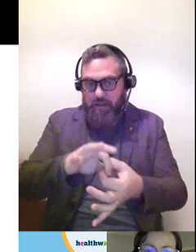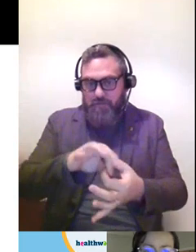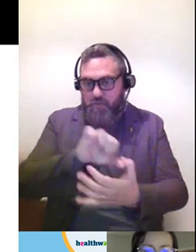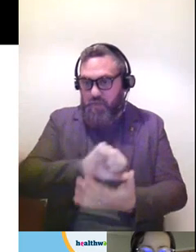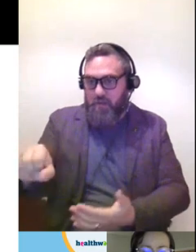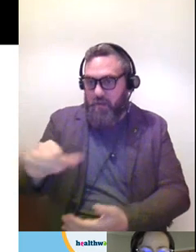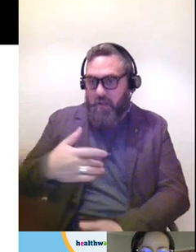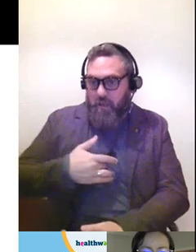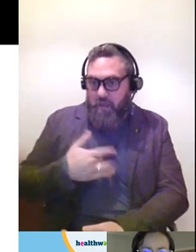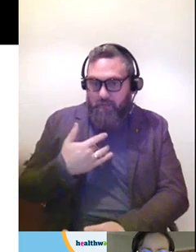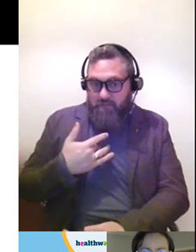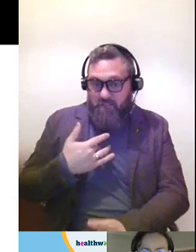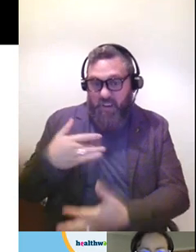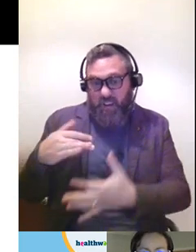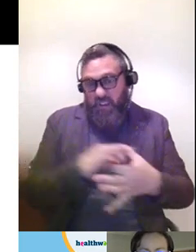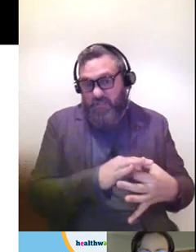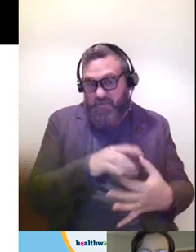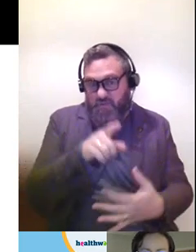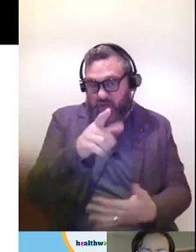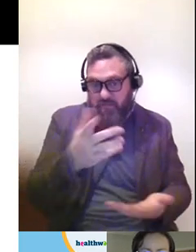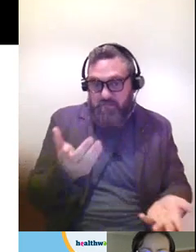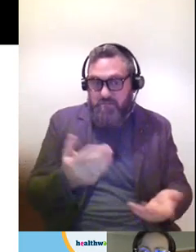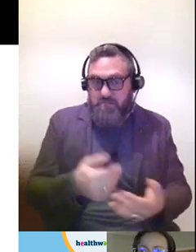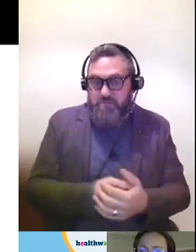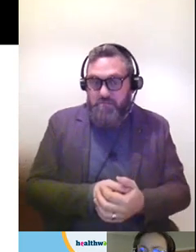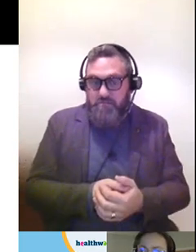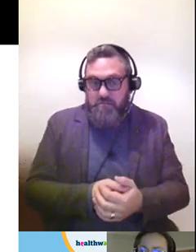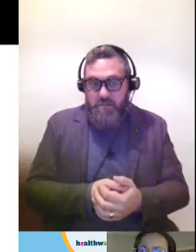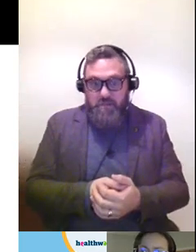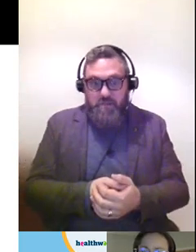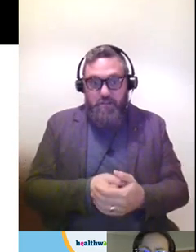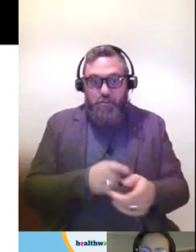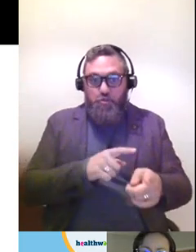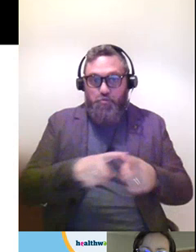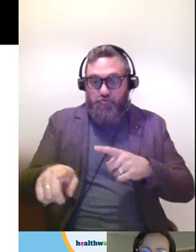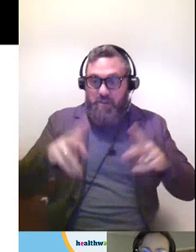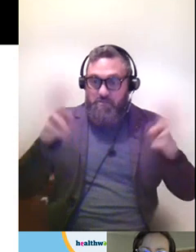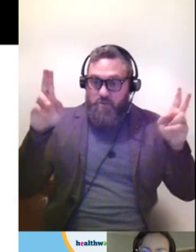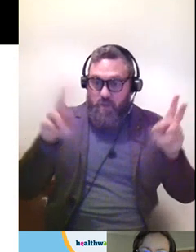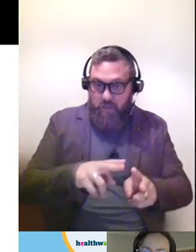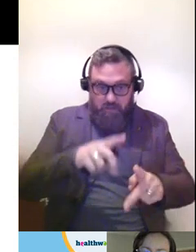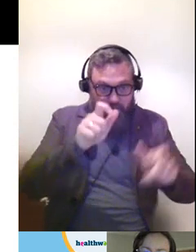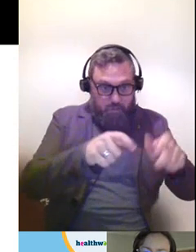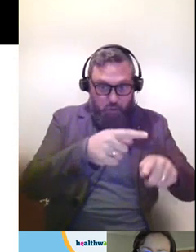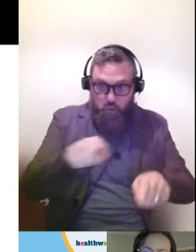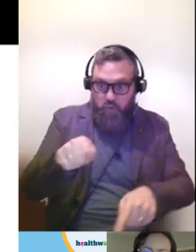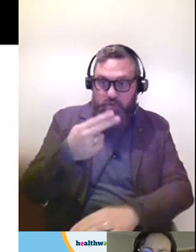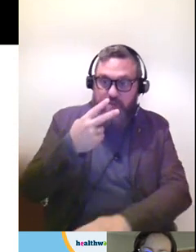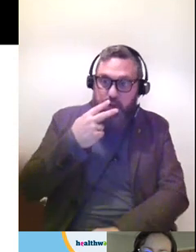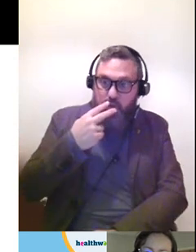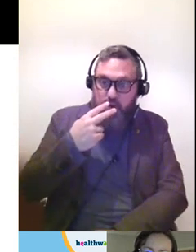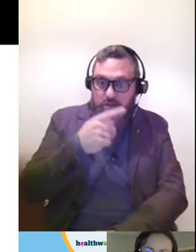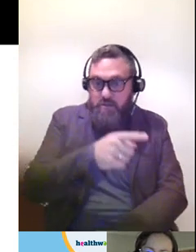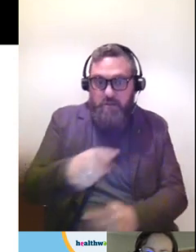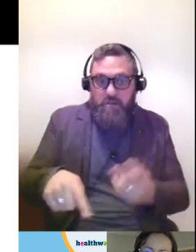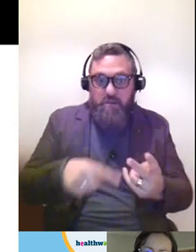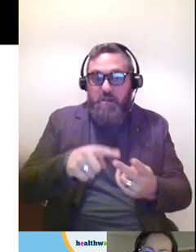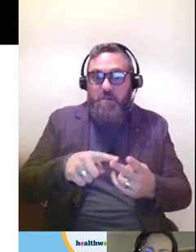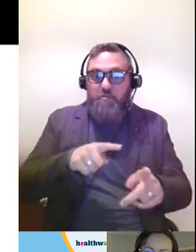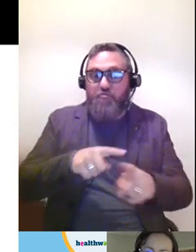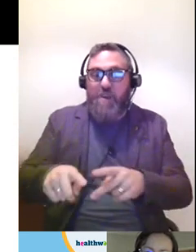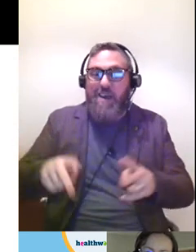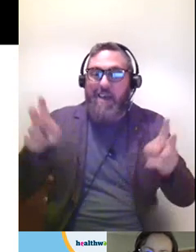particularly relating to those things. So we've got a priority here around trying to reduce the number of people smoking, to reduce the number of